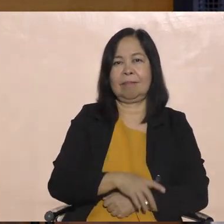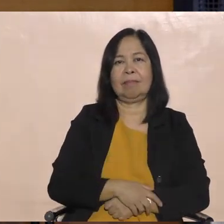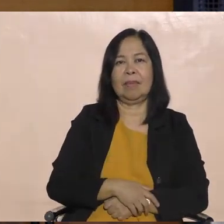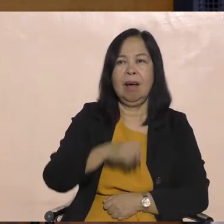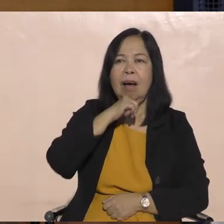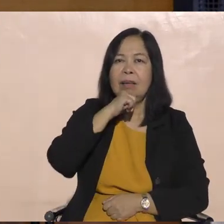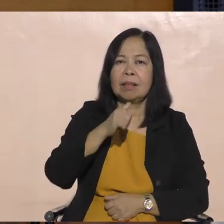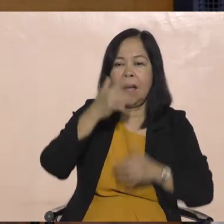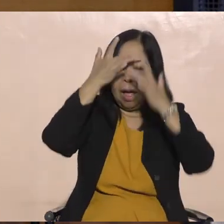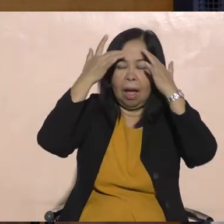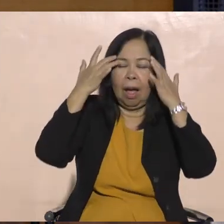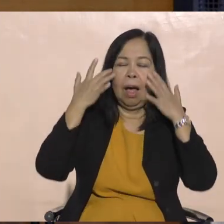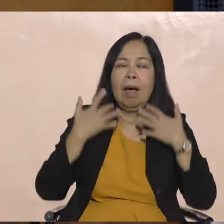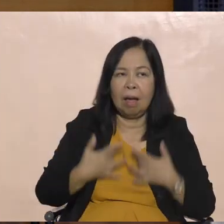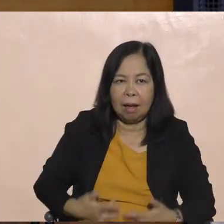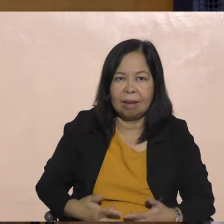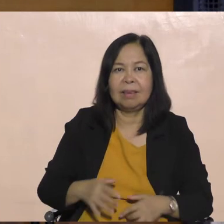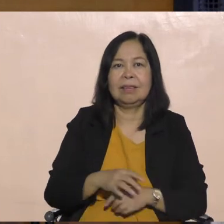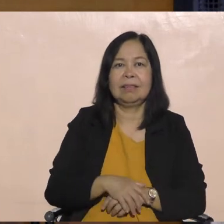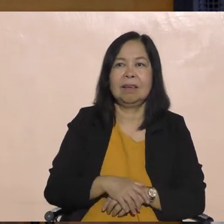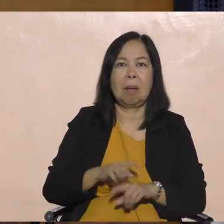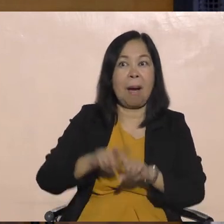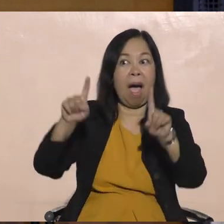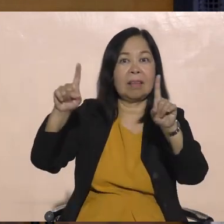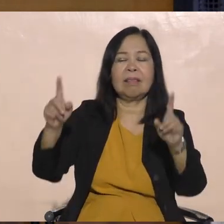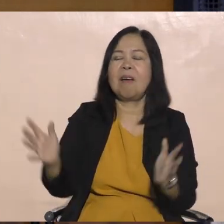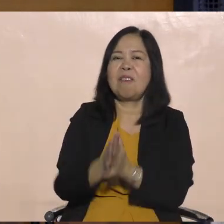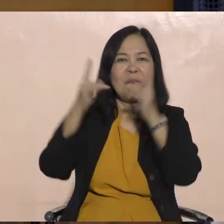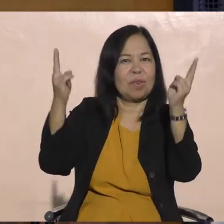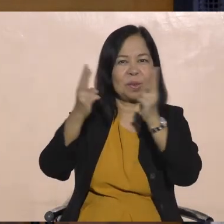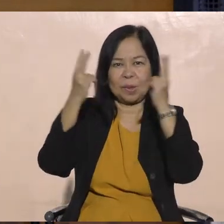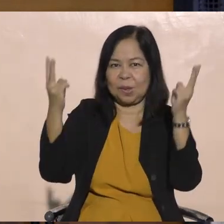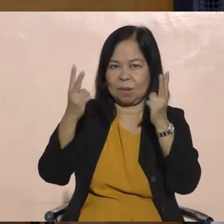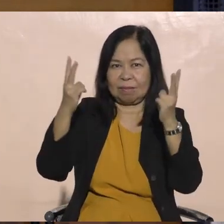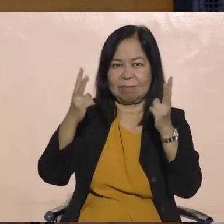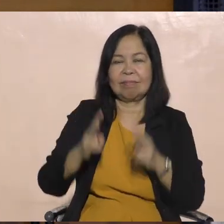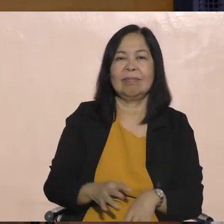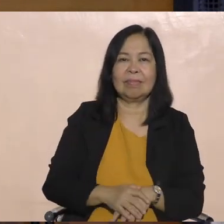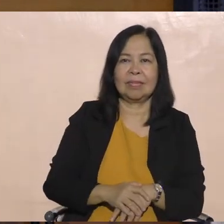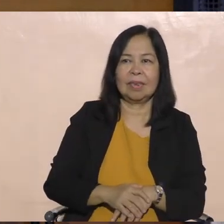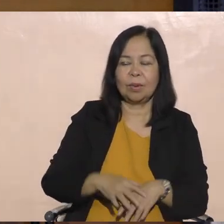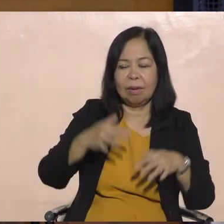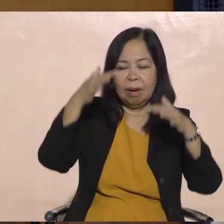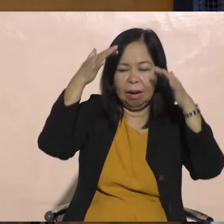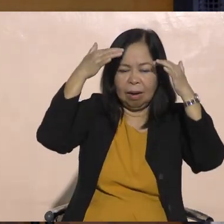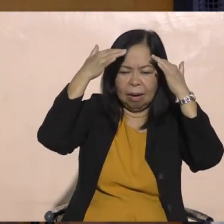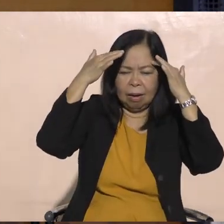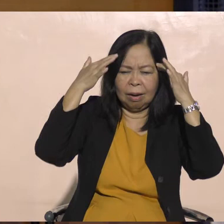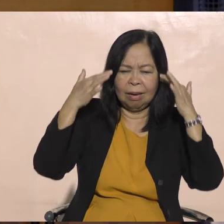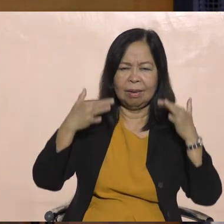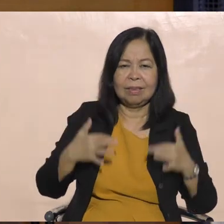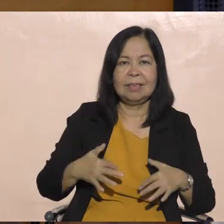dili lang kay nakasurvive, but victorious. Amen. Not just break even, Labi na kaninyo nga mga